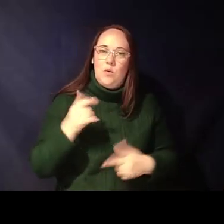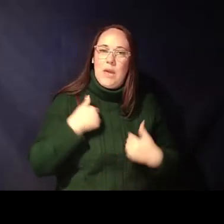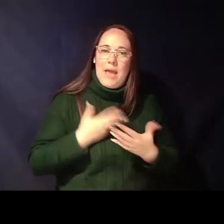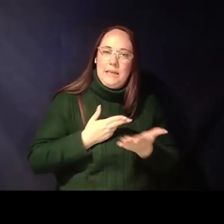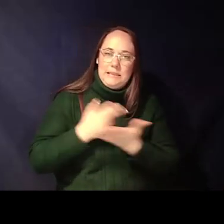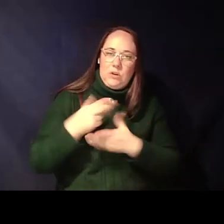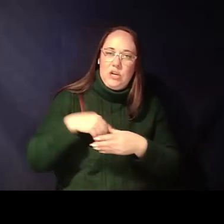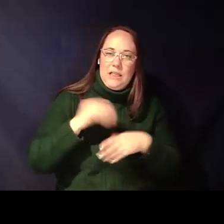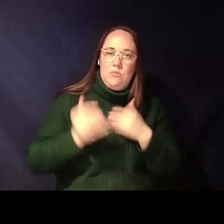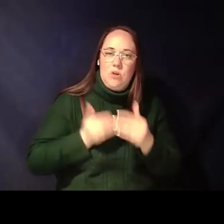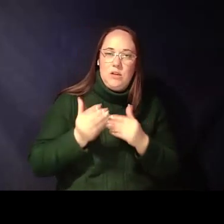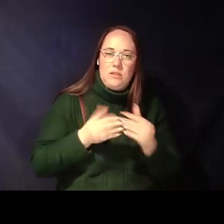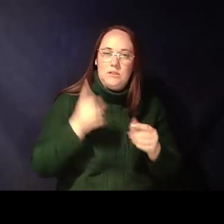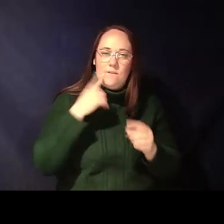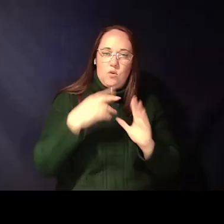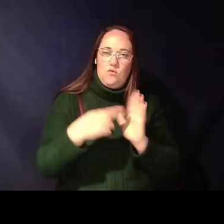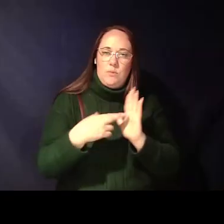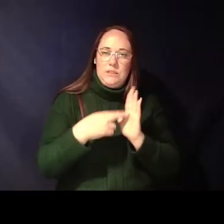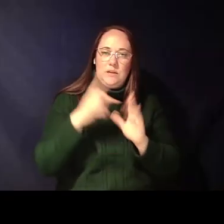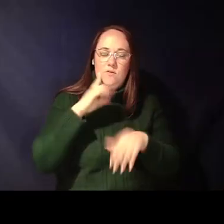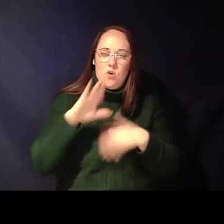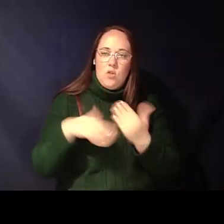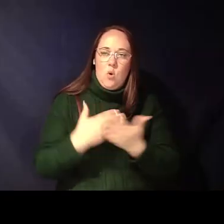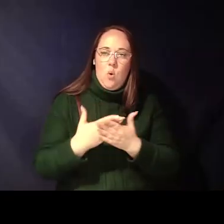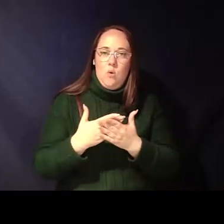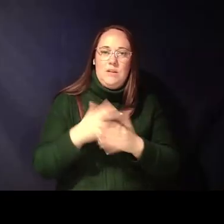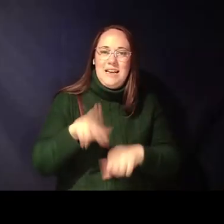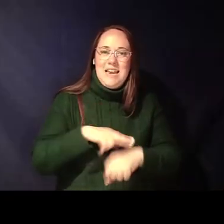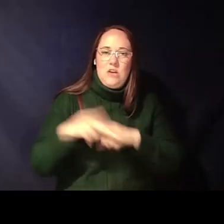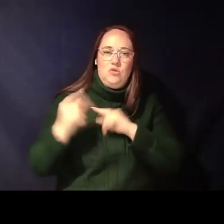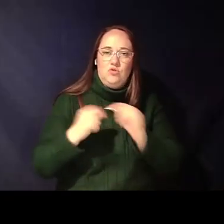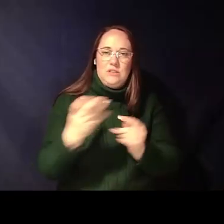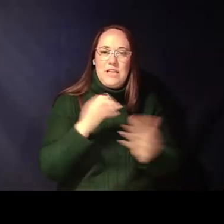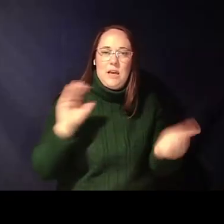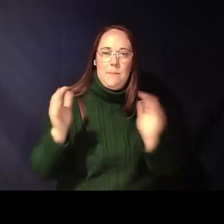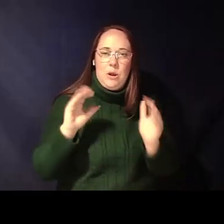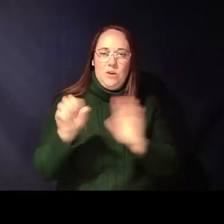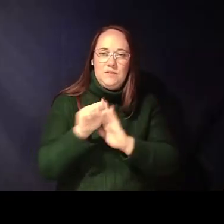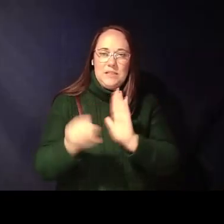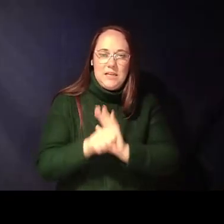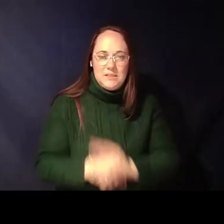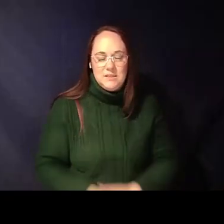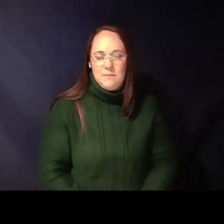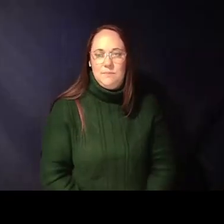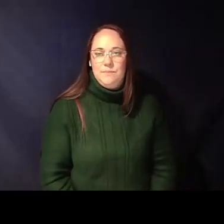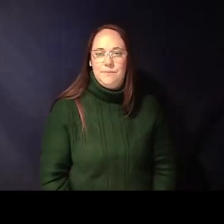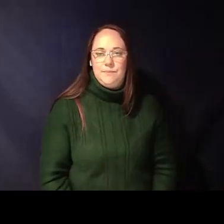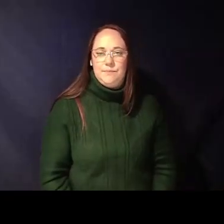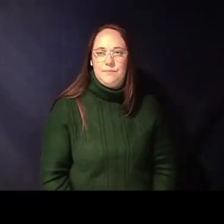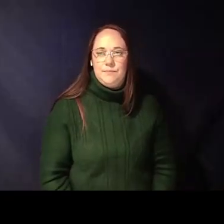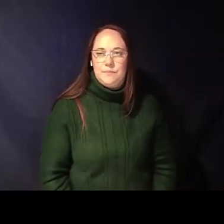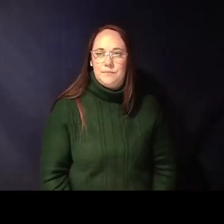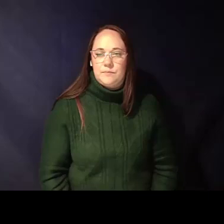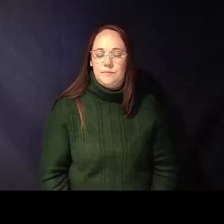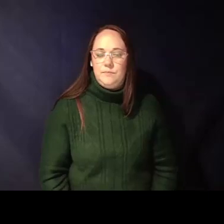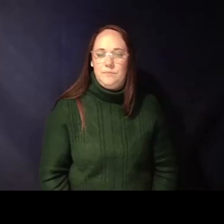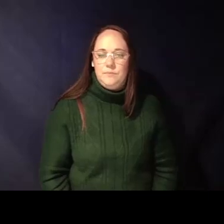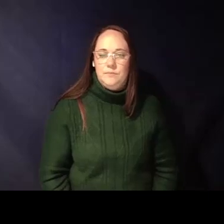and in terms of representation across national trends and comparator states.